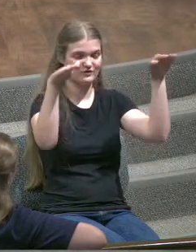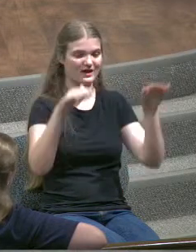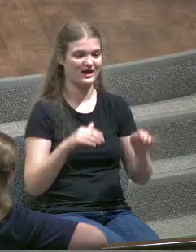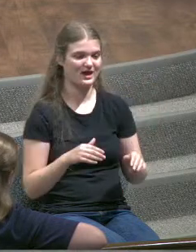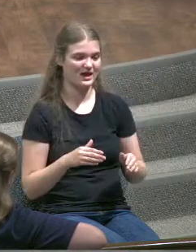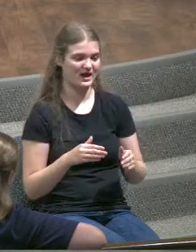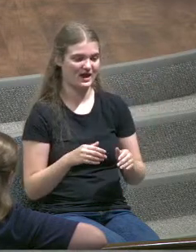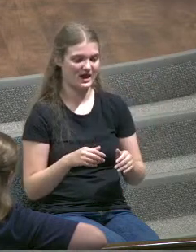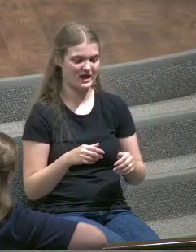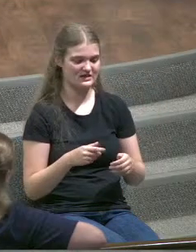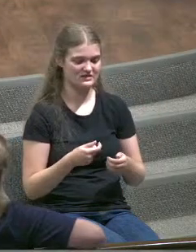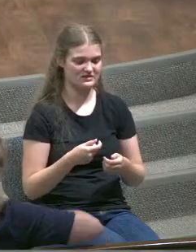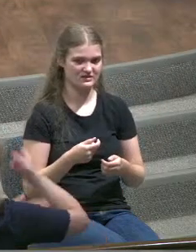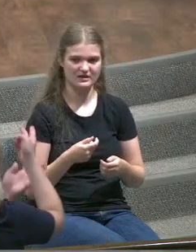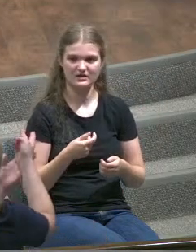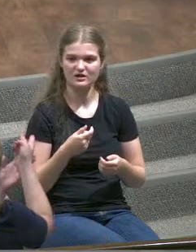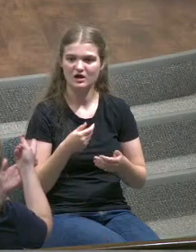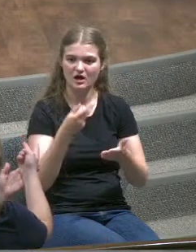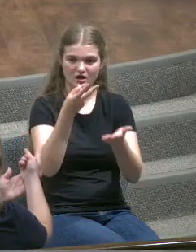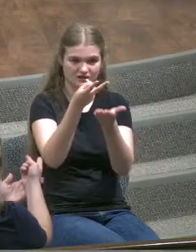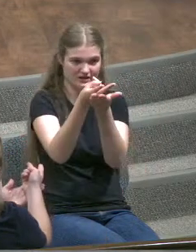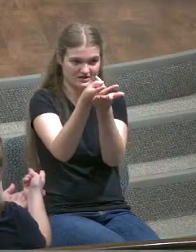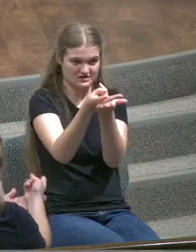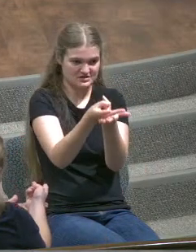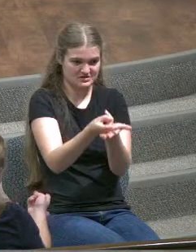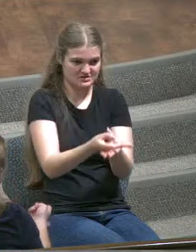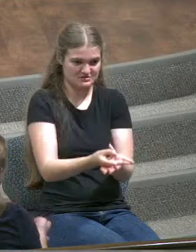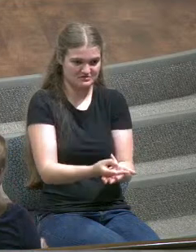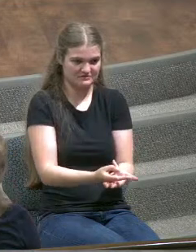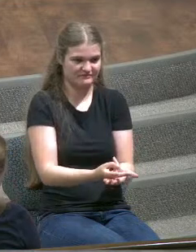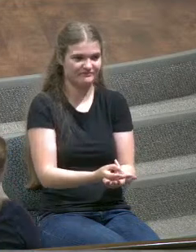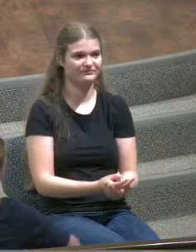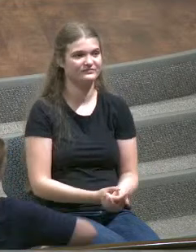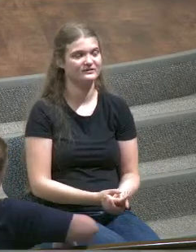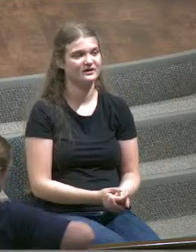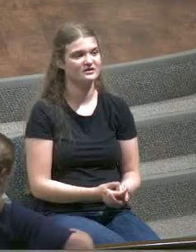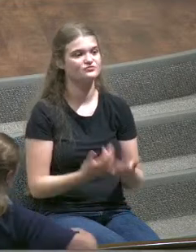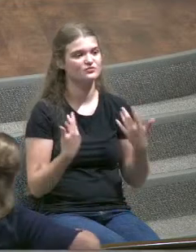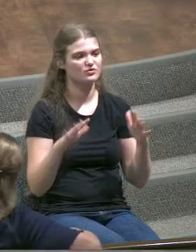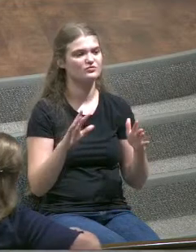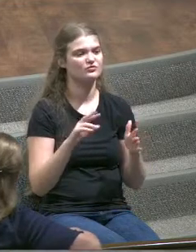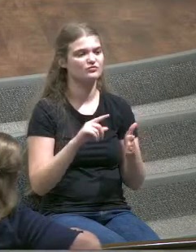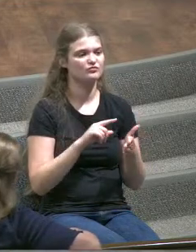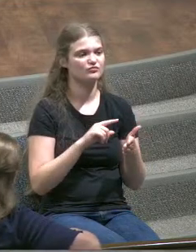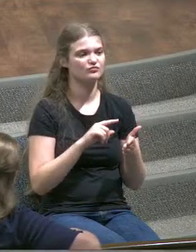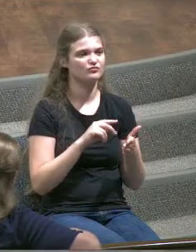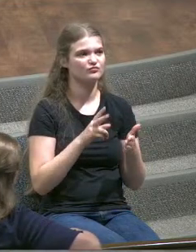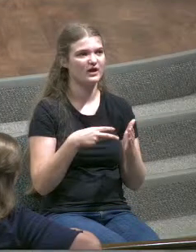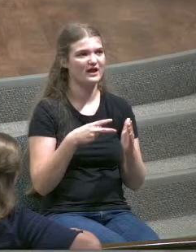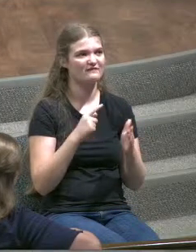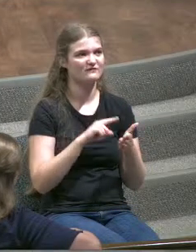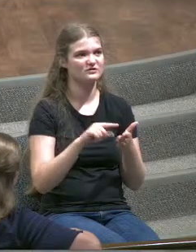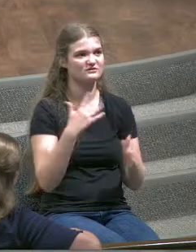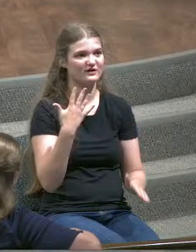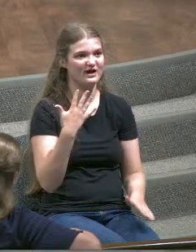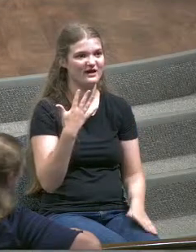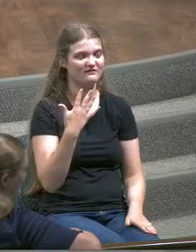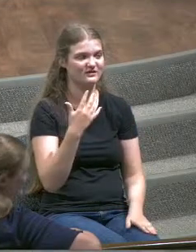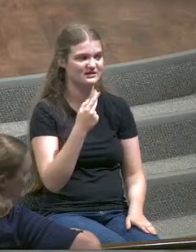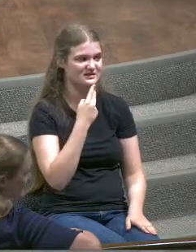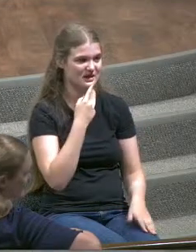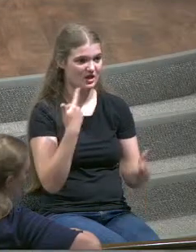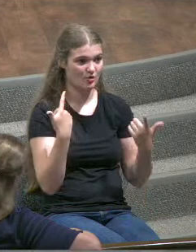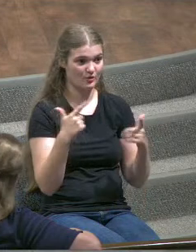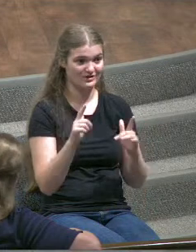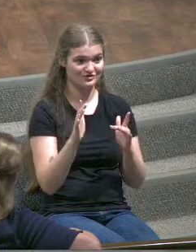the paralytic lay. And we've already read this, verse 5, but we didn't focus on the first part. It says, when Jesus